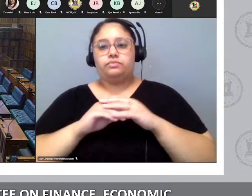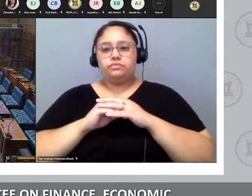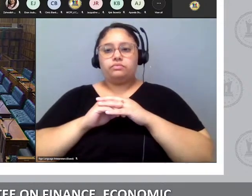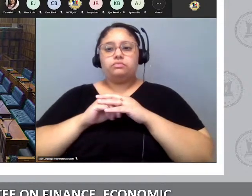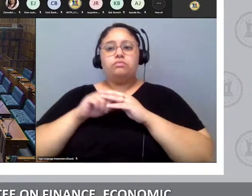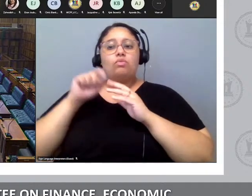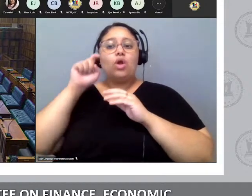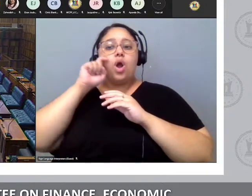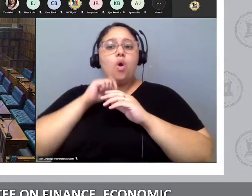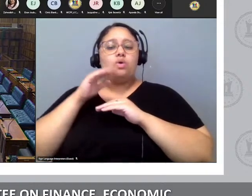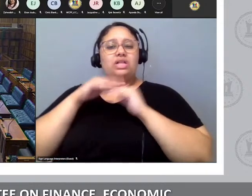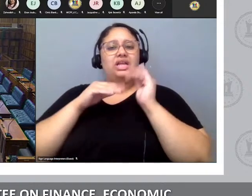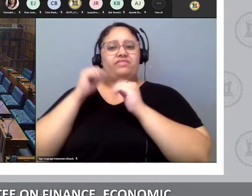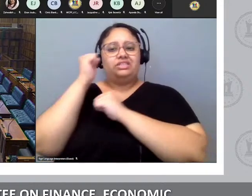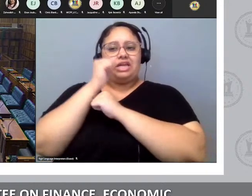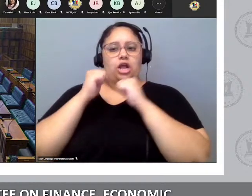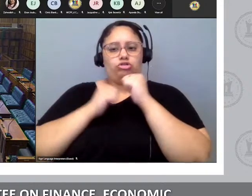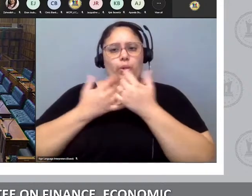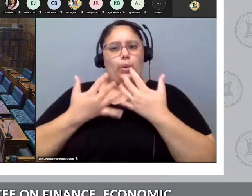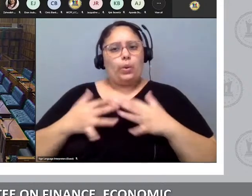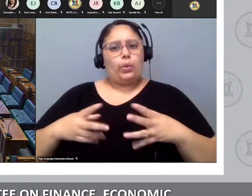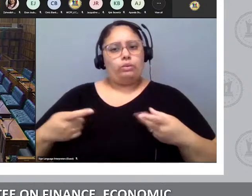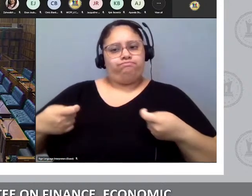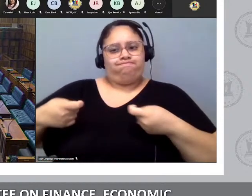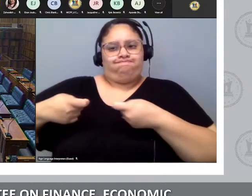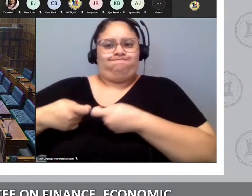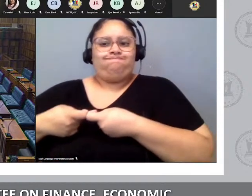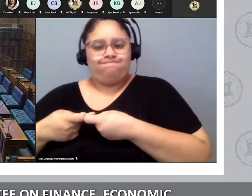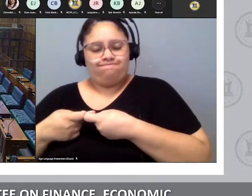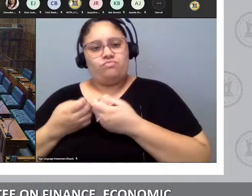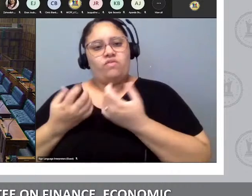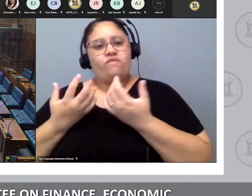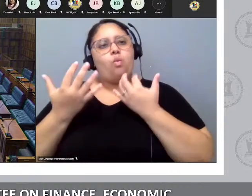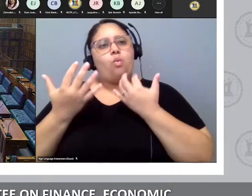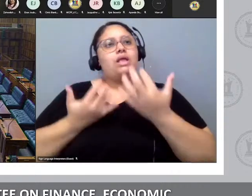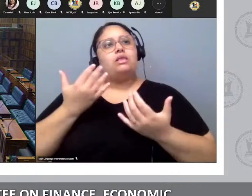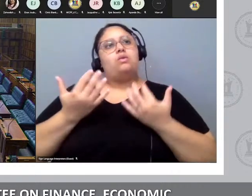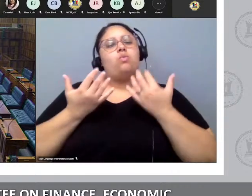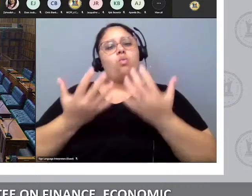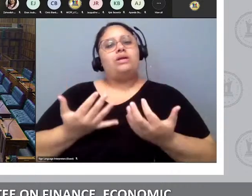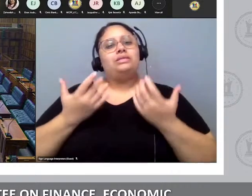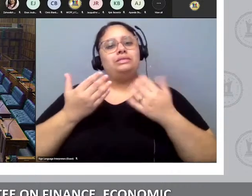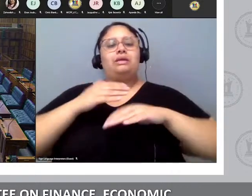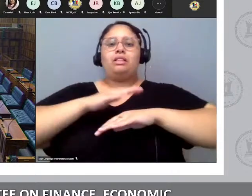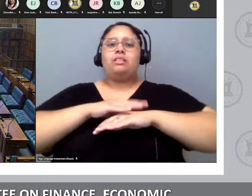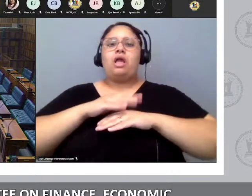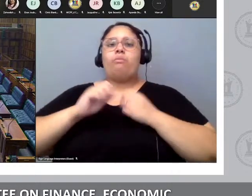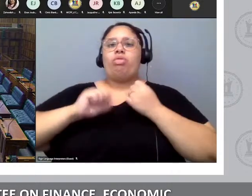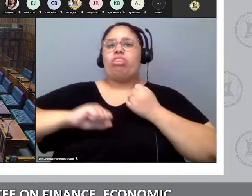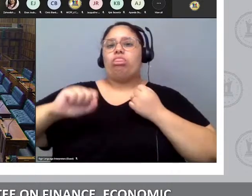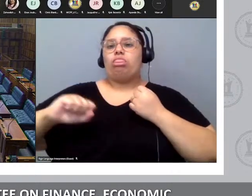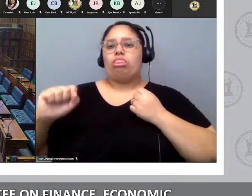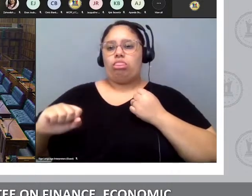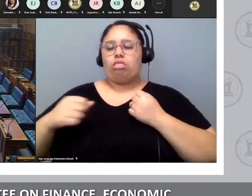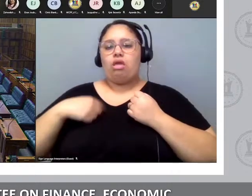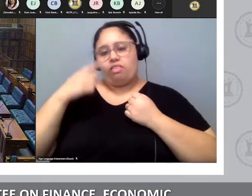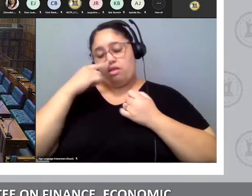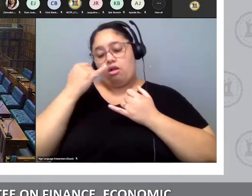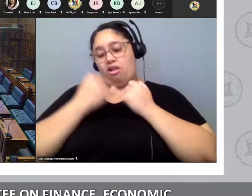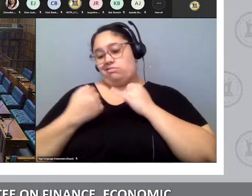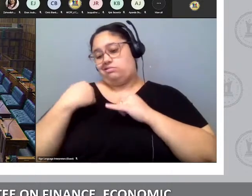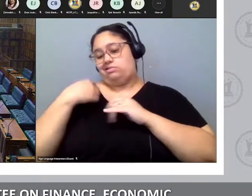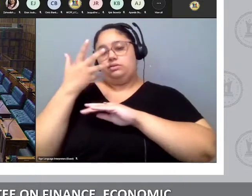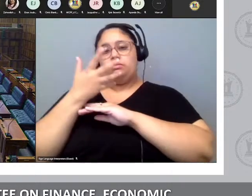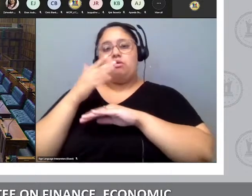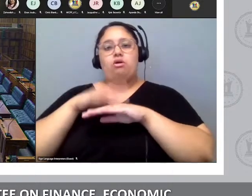contributed much I think on the on the waiting times and that links I think to the last presentation on the